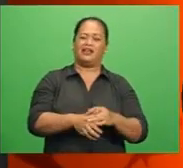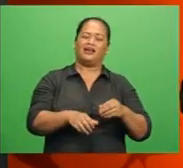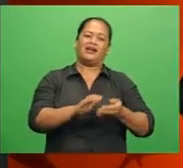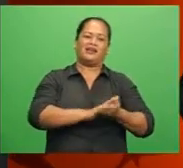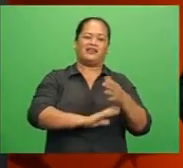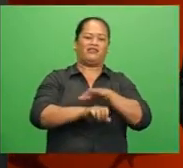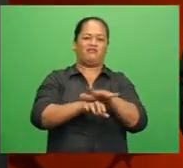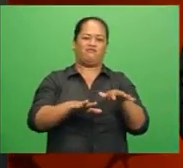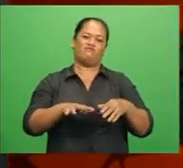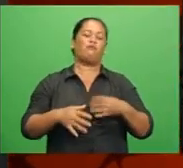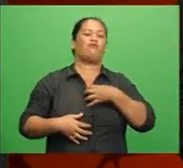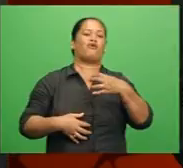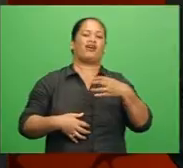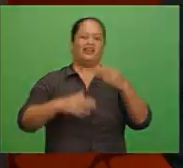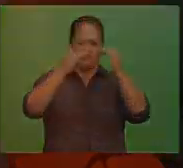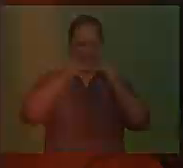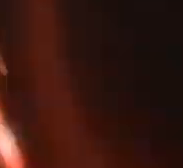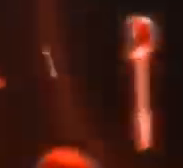Find out more after the break.